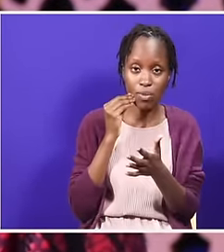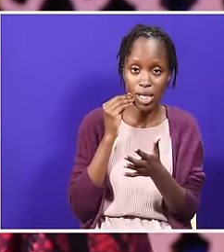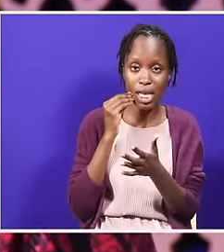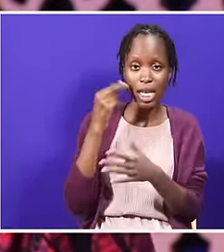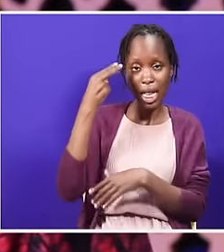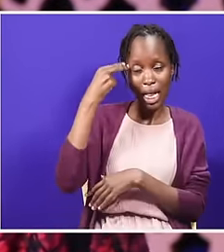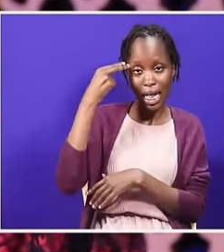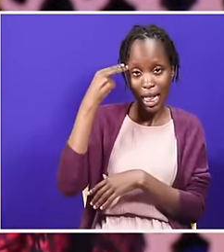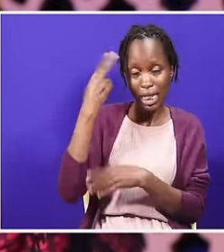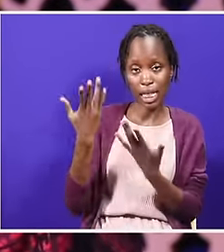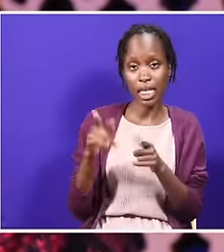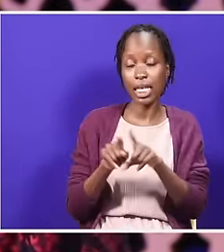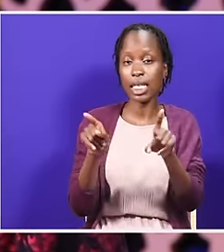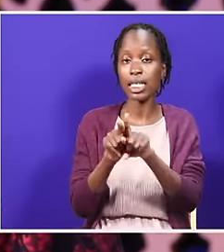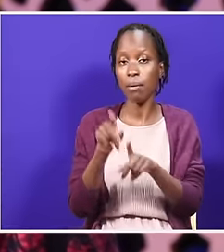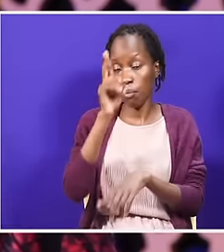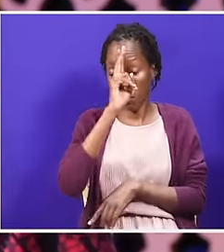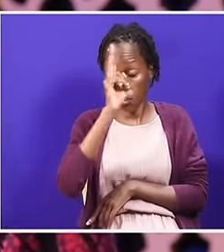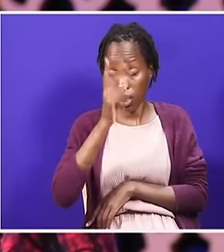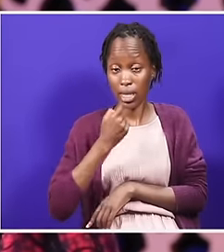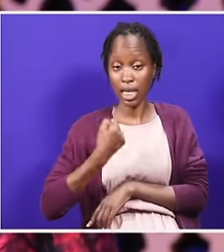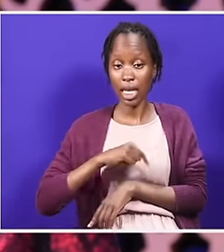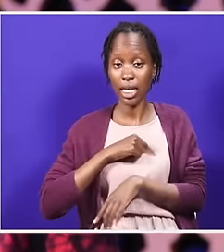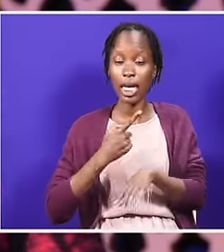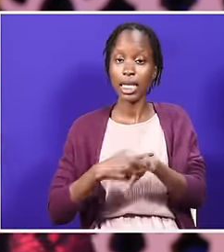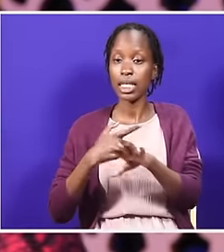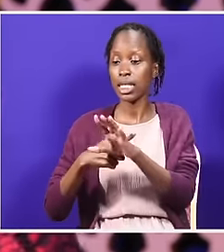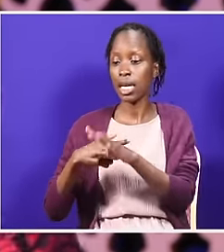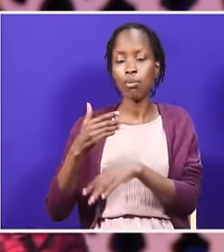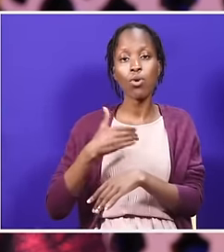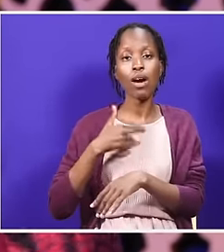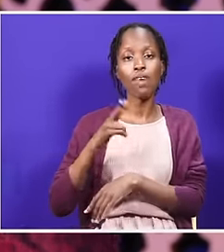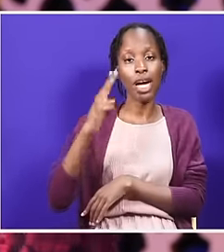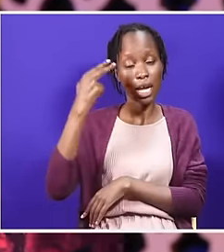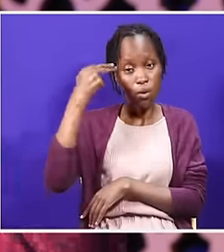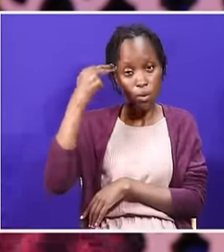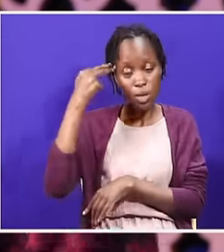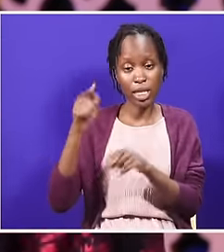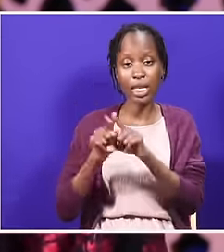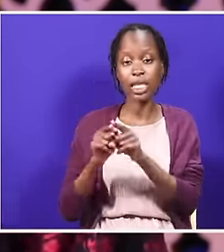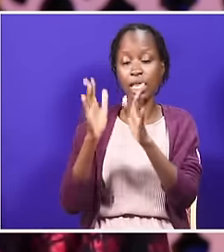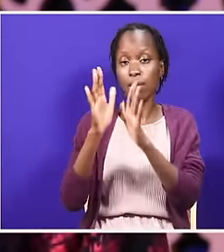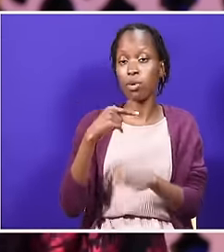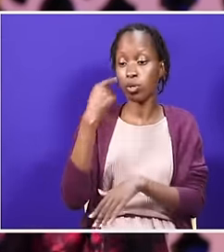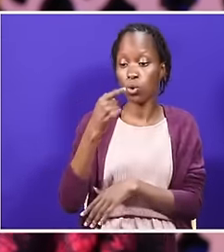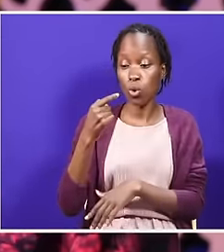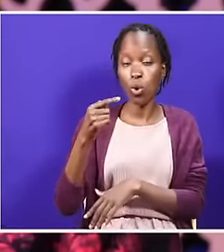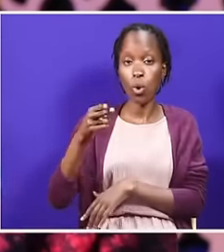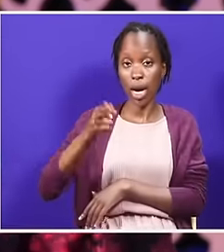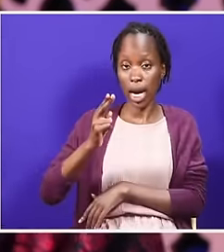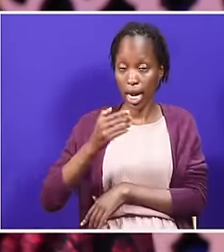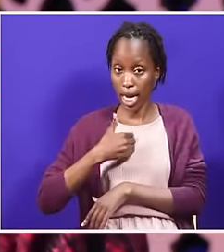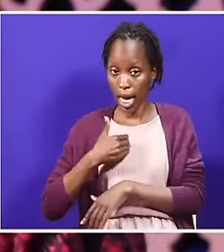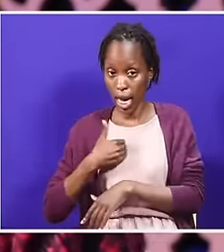but police tell us, and law enforcement officers, that when that happens, the person who's got that gun